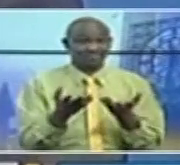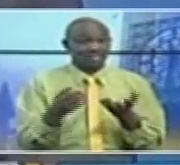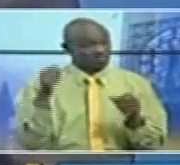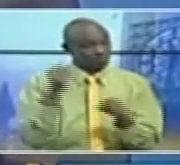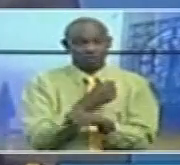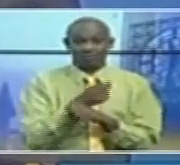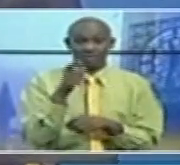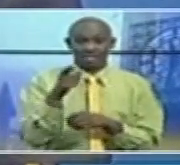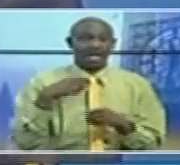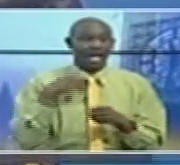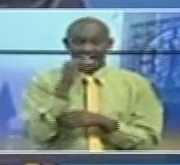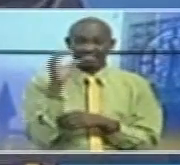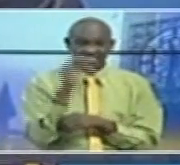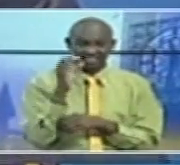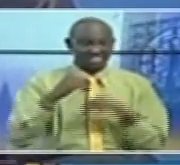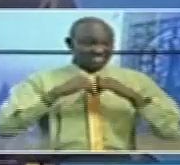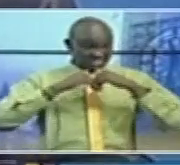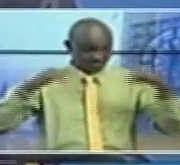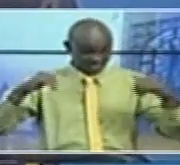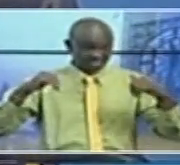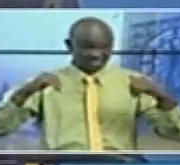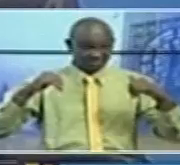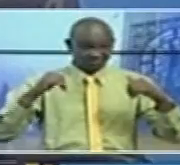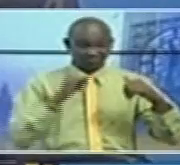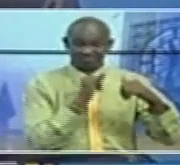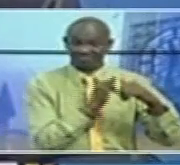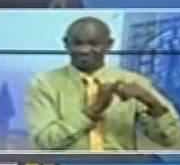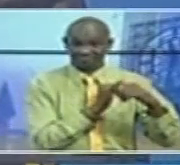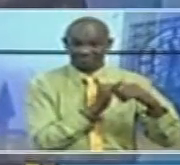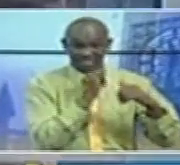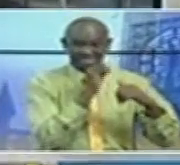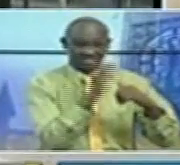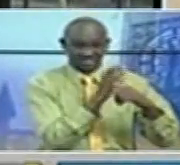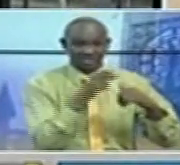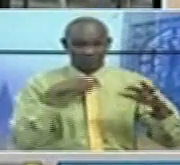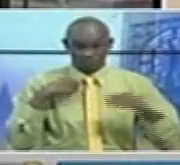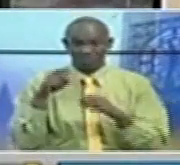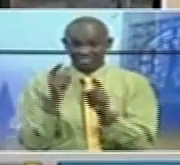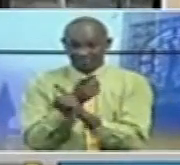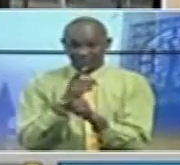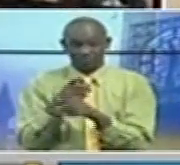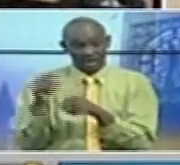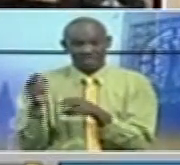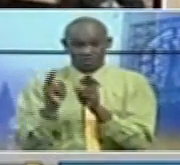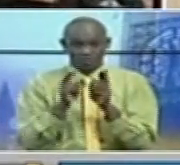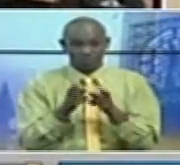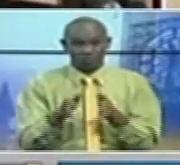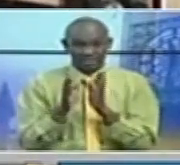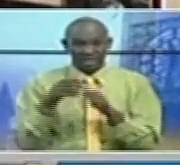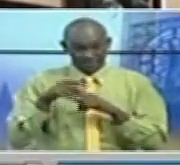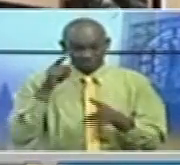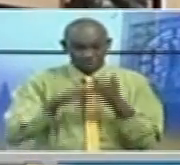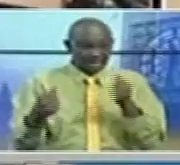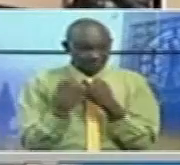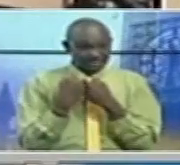the ICC is actually a separate mechanism from the local mechanisms. The only thing that comes in is now